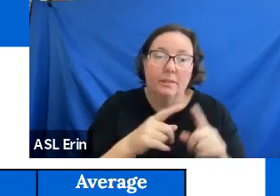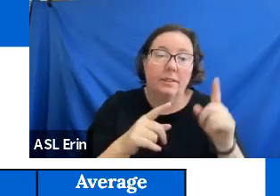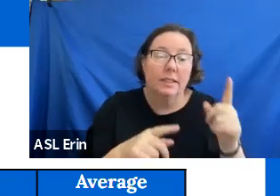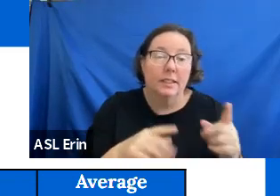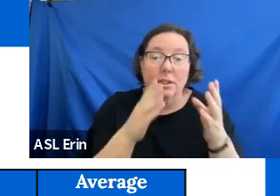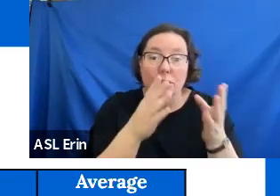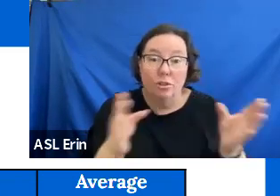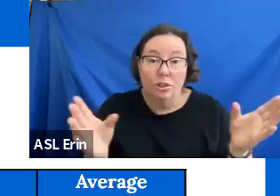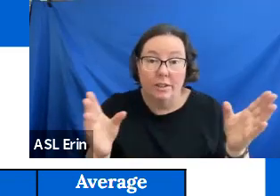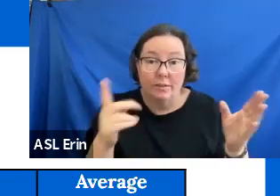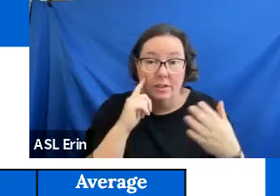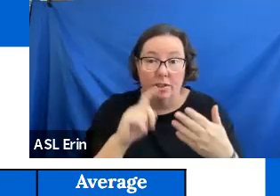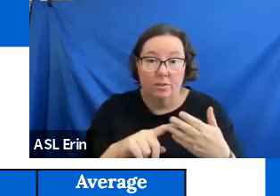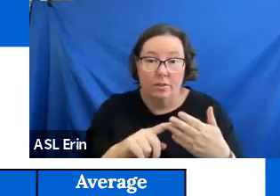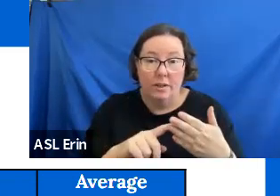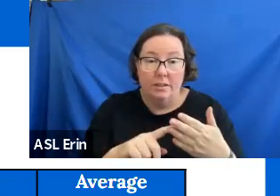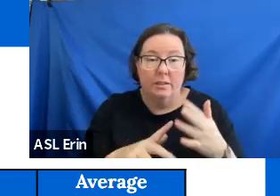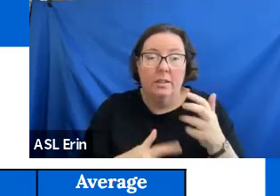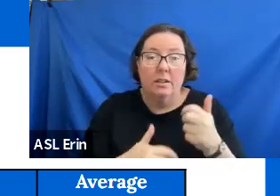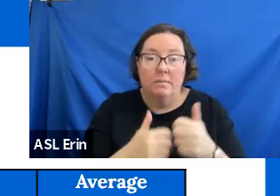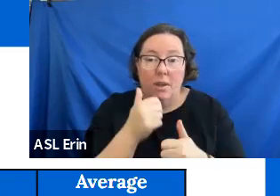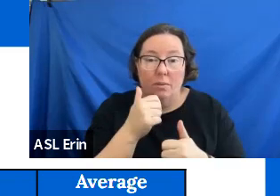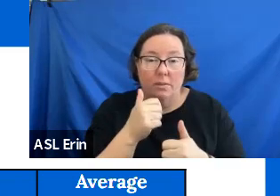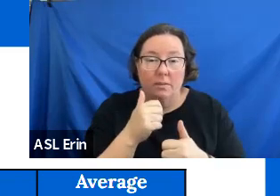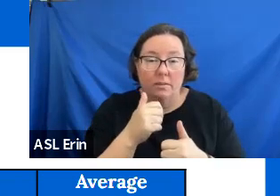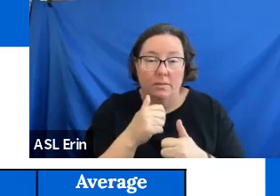in general, you'll note that most